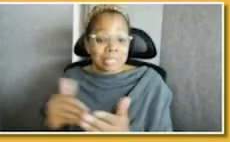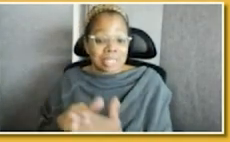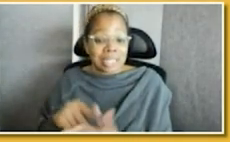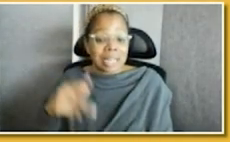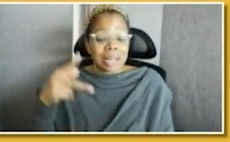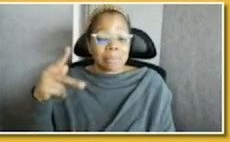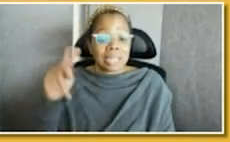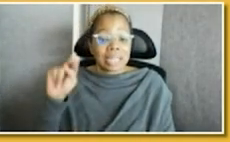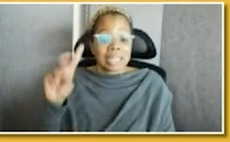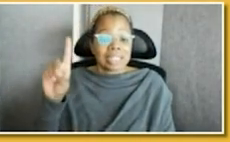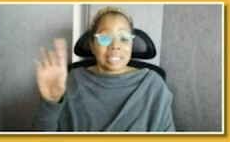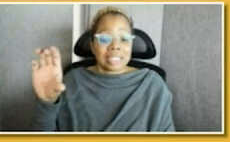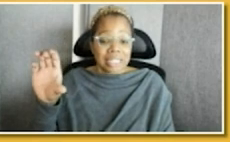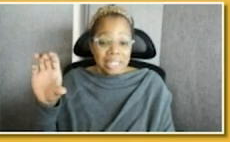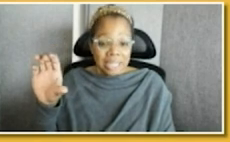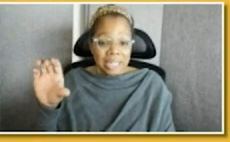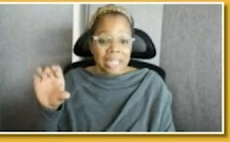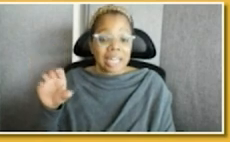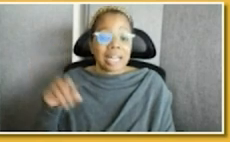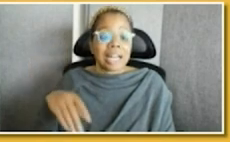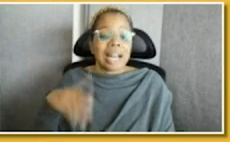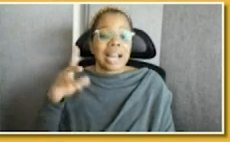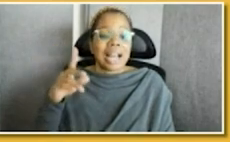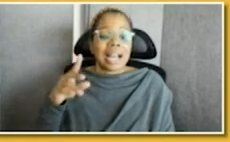it's Surviving a Postal Paradigm.